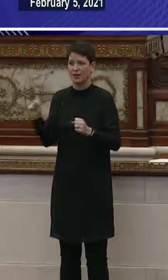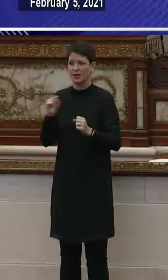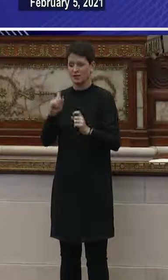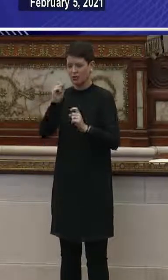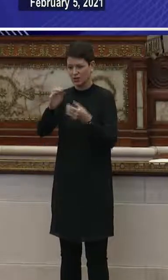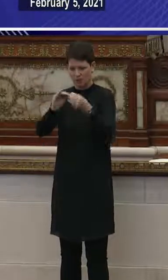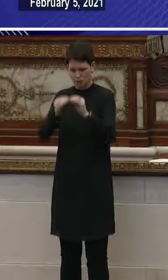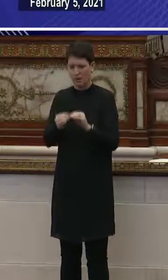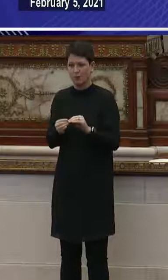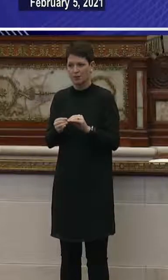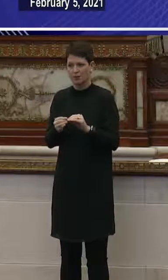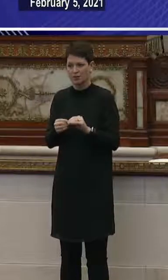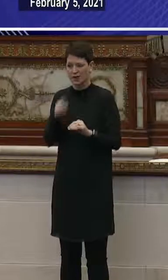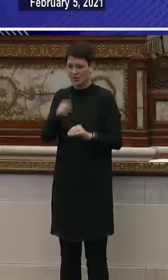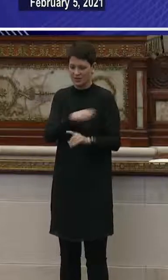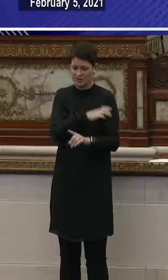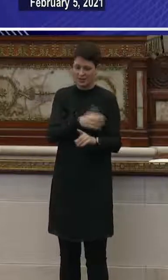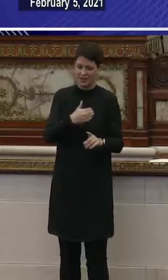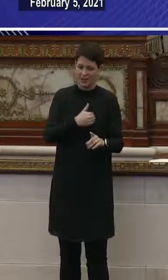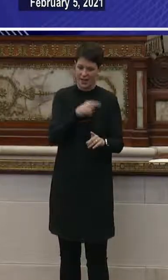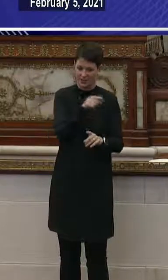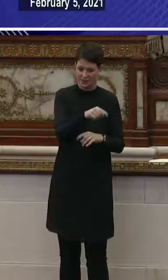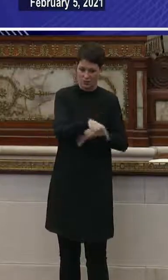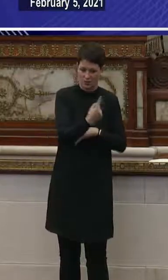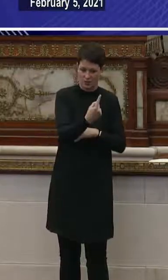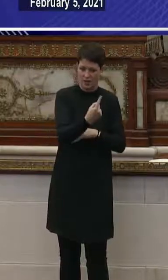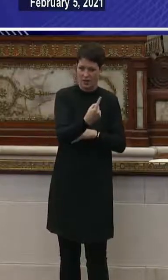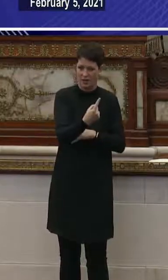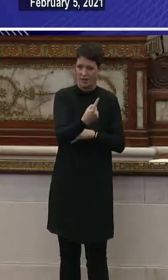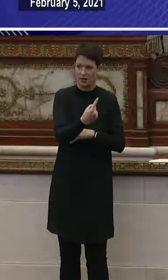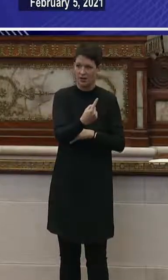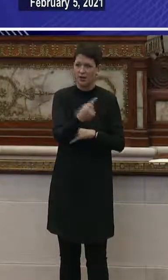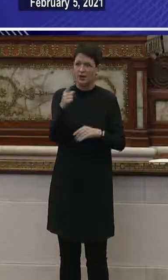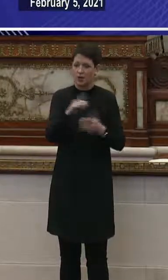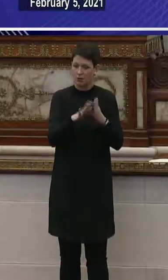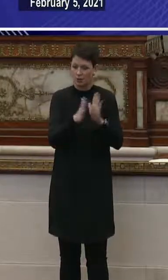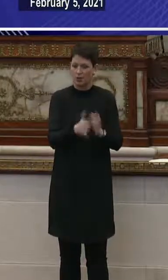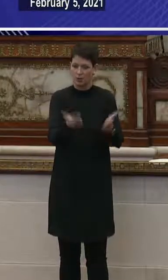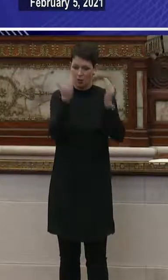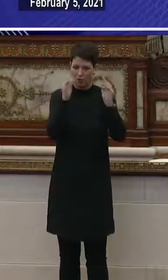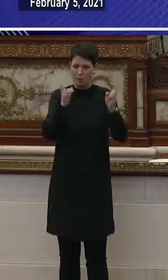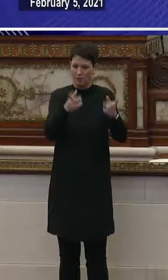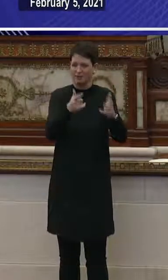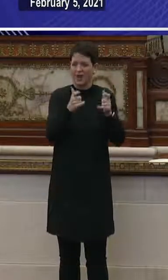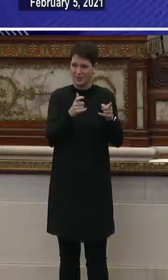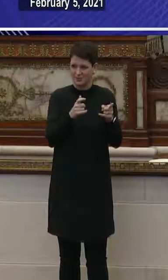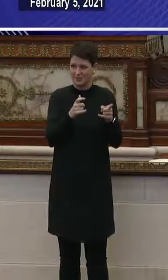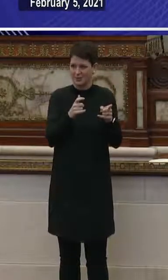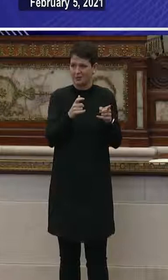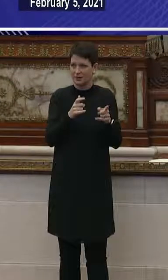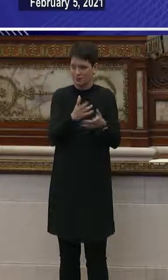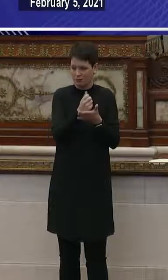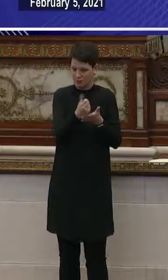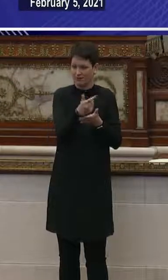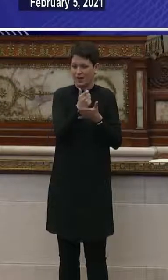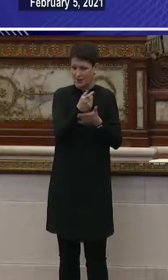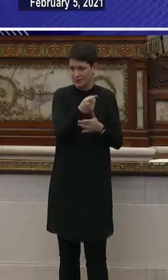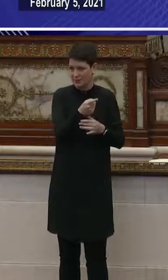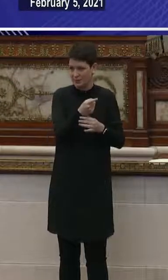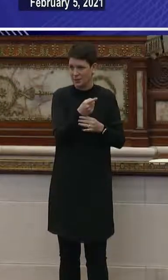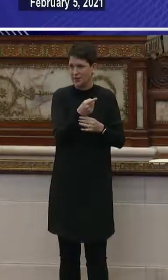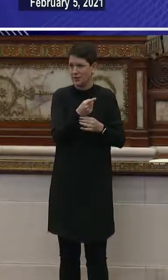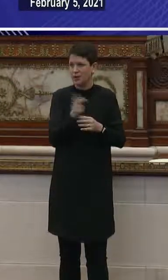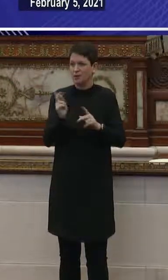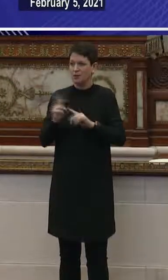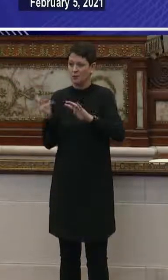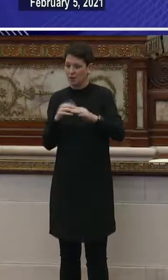there about this clinic has vaccine today for fear that they're going to be overwhelmed. In general, people are come